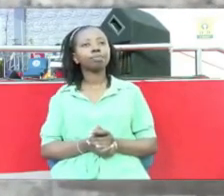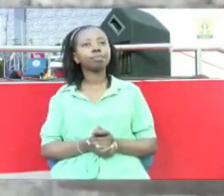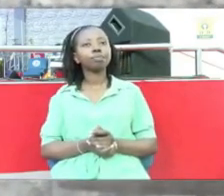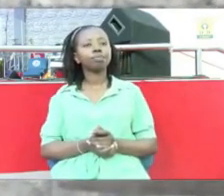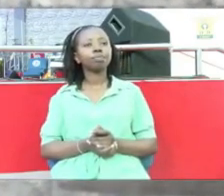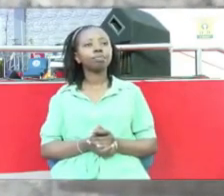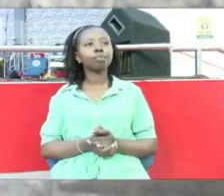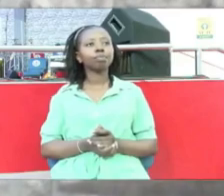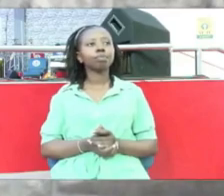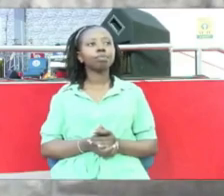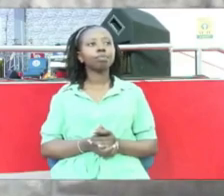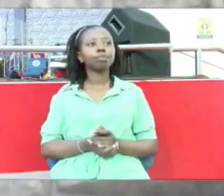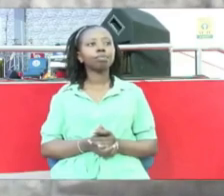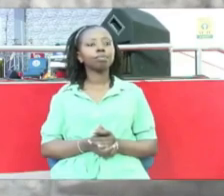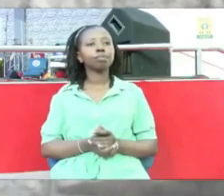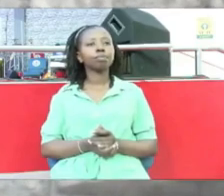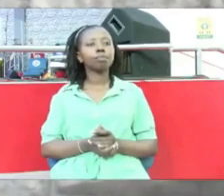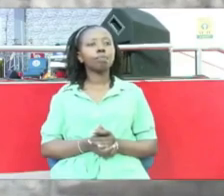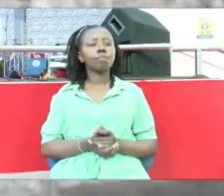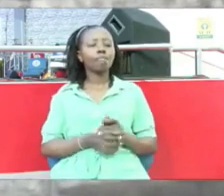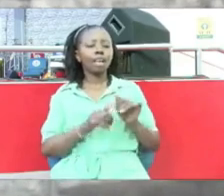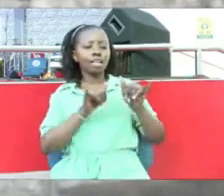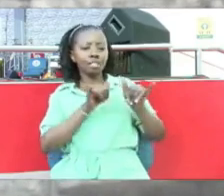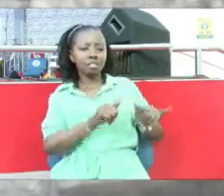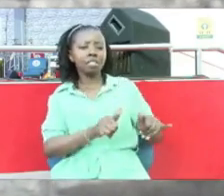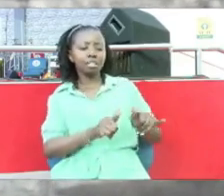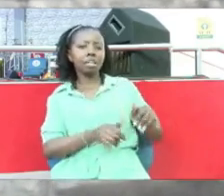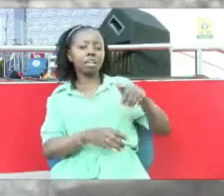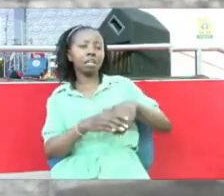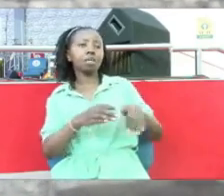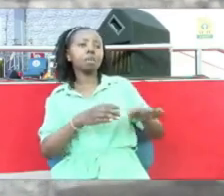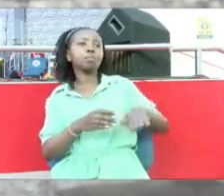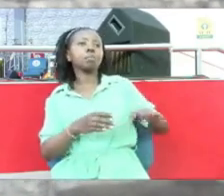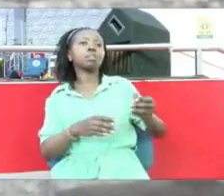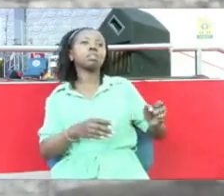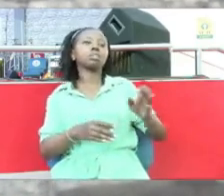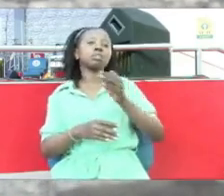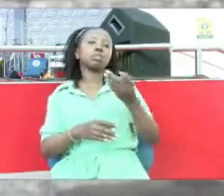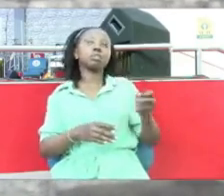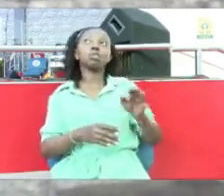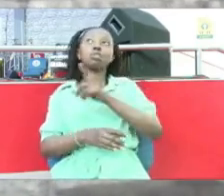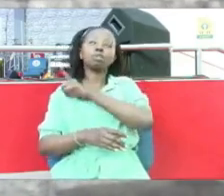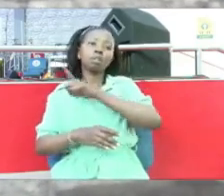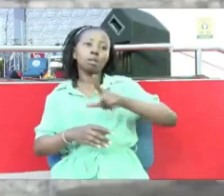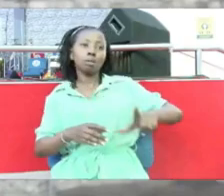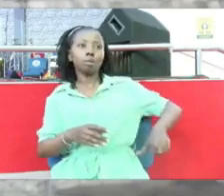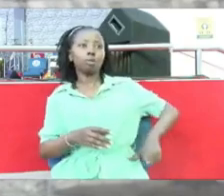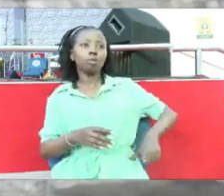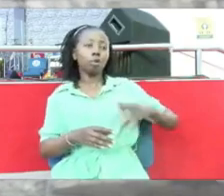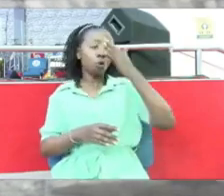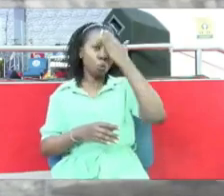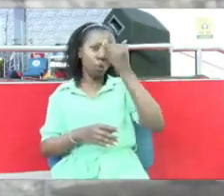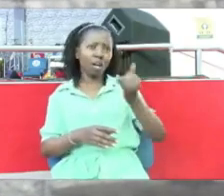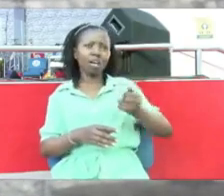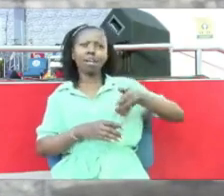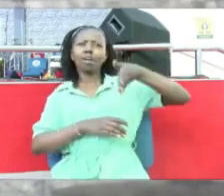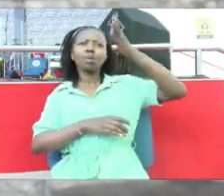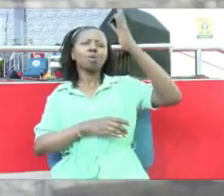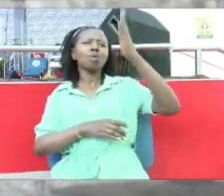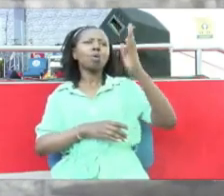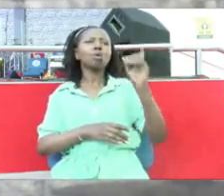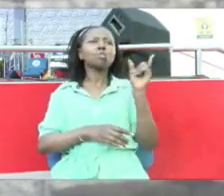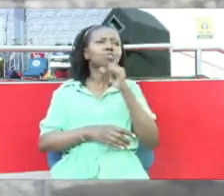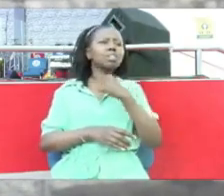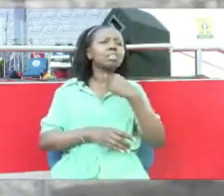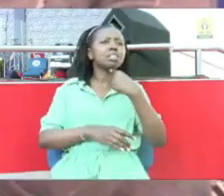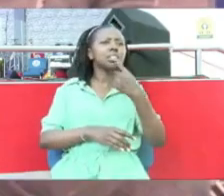wachanganuzi wa kiuchumi hawayajui. Lingering in the presence of the kudumu Lord. Kudumu mahala pa Bwana. Because God has already said